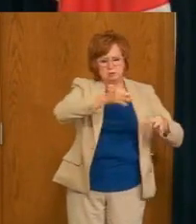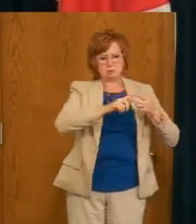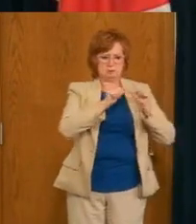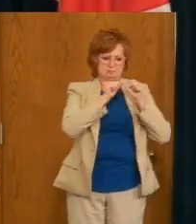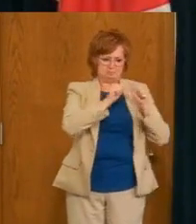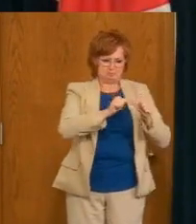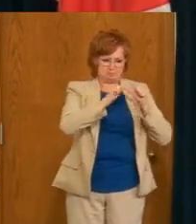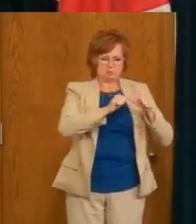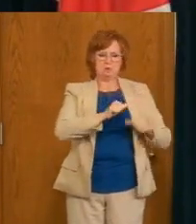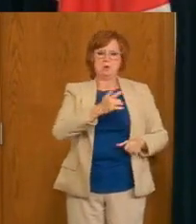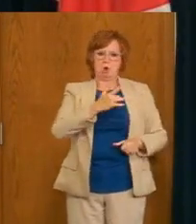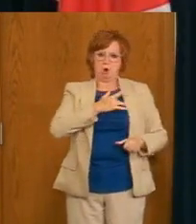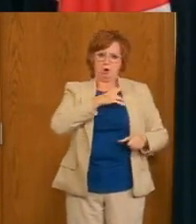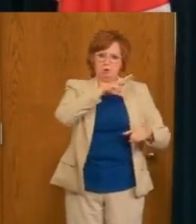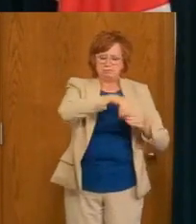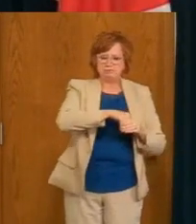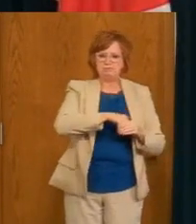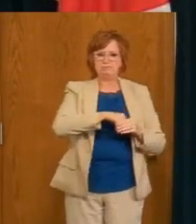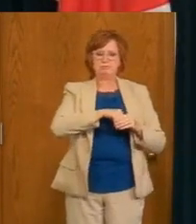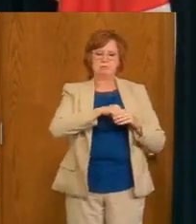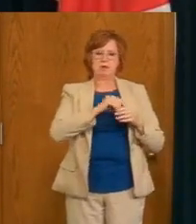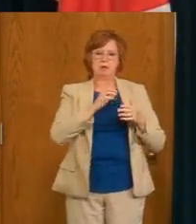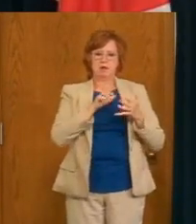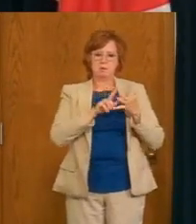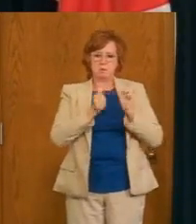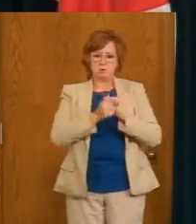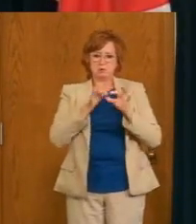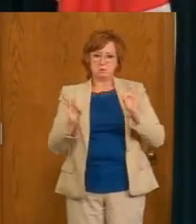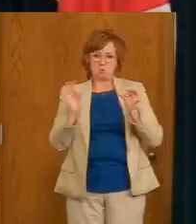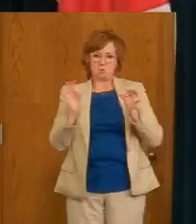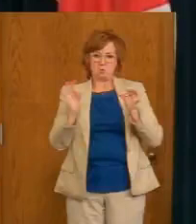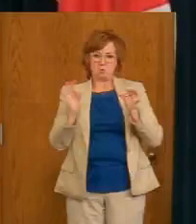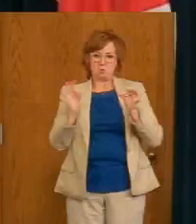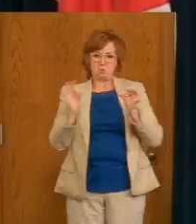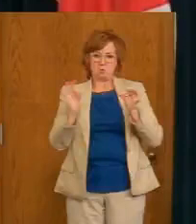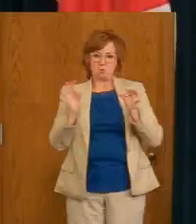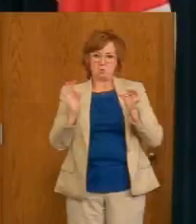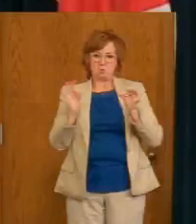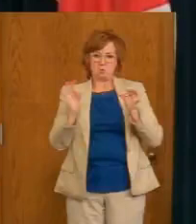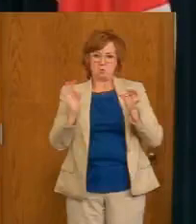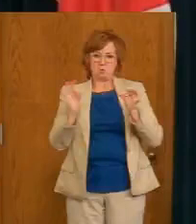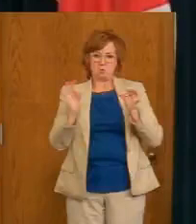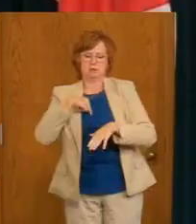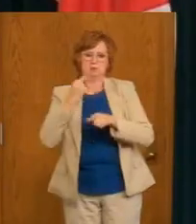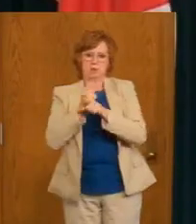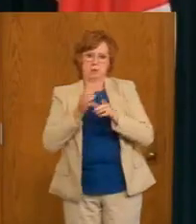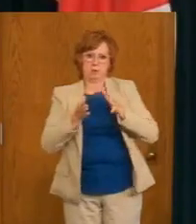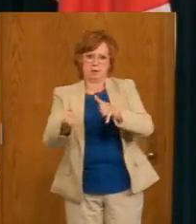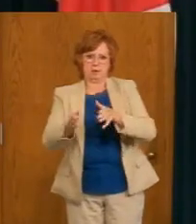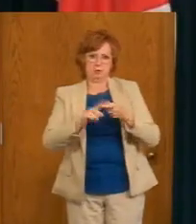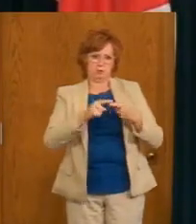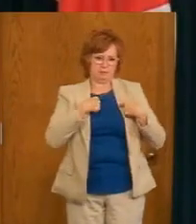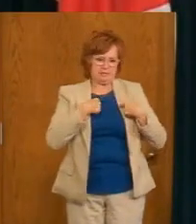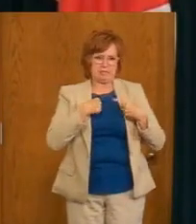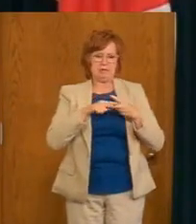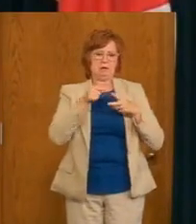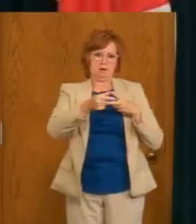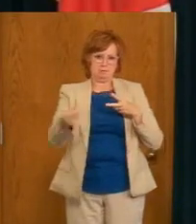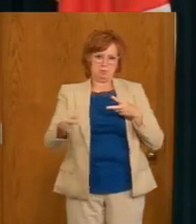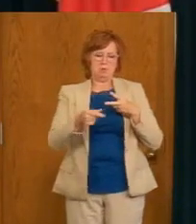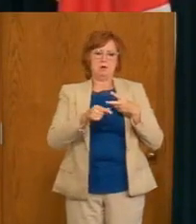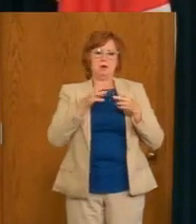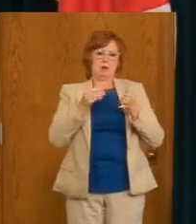compassion. Most certainly and foremost, though, I want to thank you for your guidance to myself, to this government, and to the